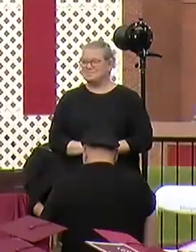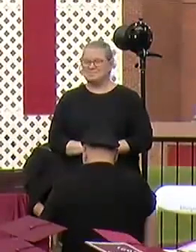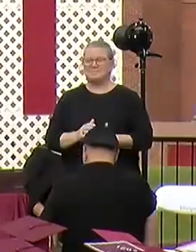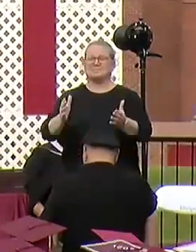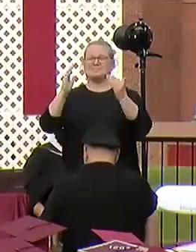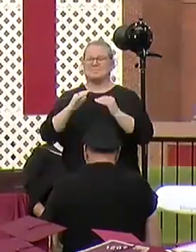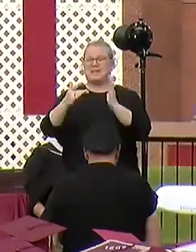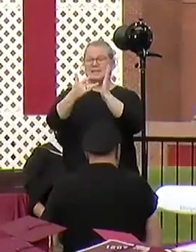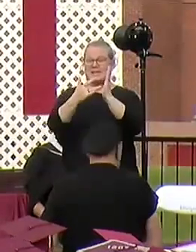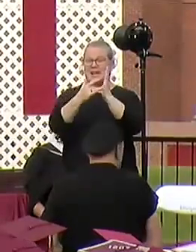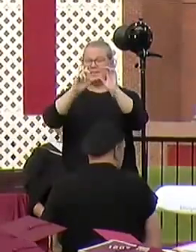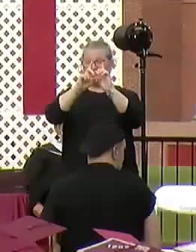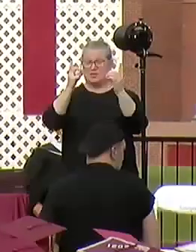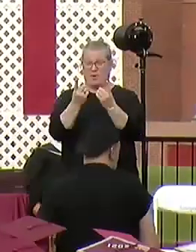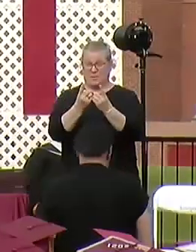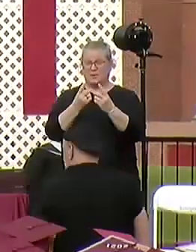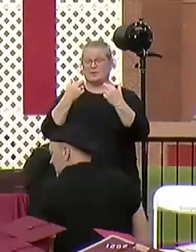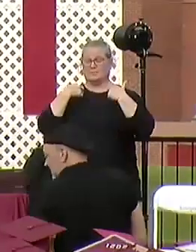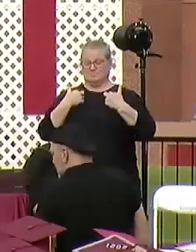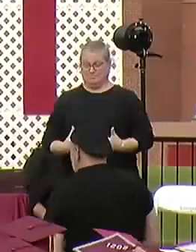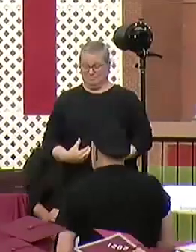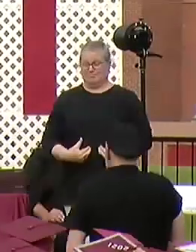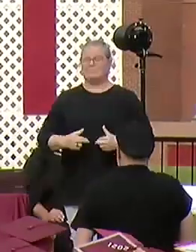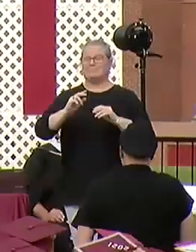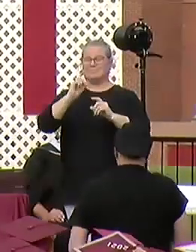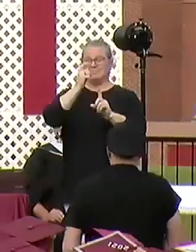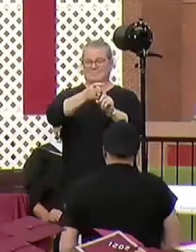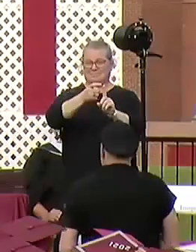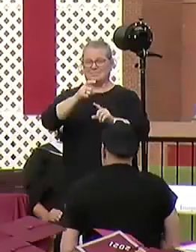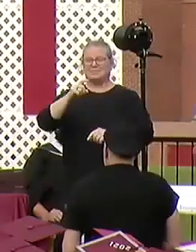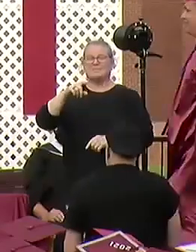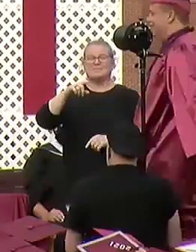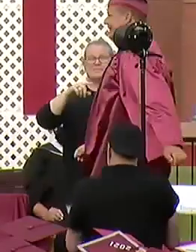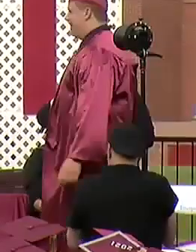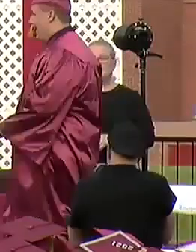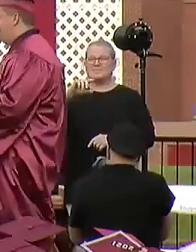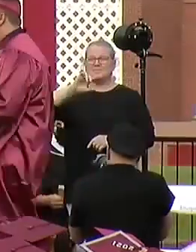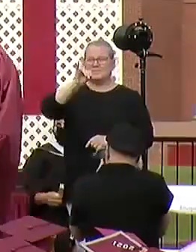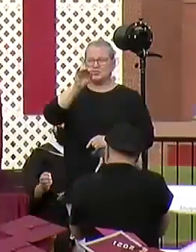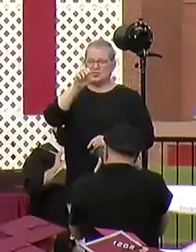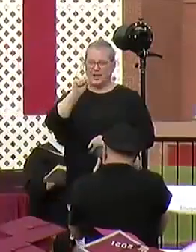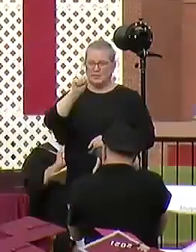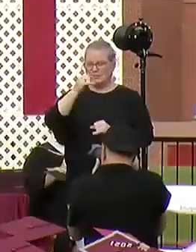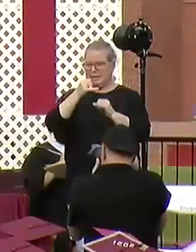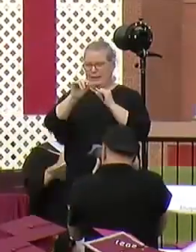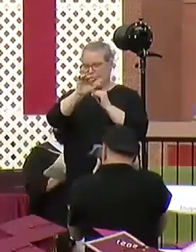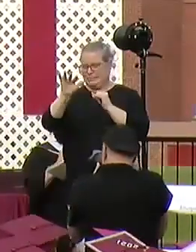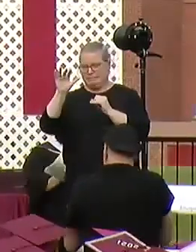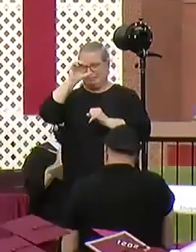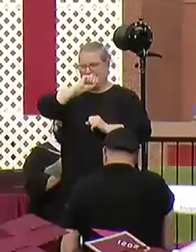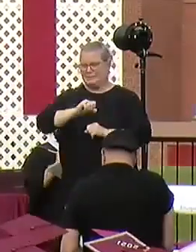In the Technology Department, Ms. Sue Clark will present the Gold and Maroon Scholar Cord to James Akutura.